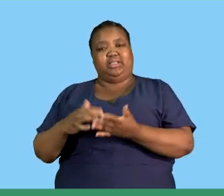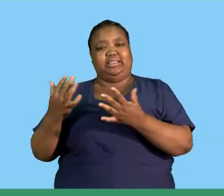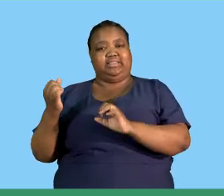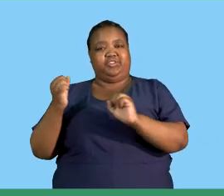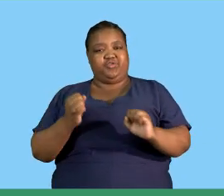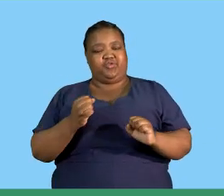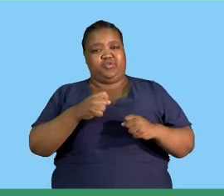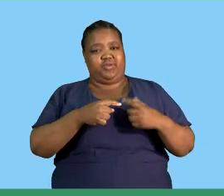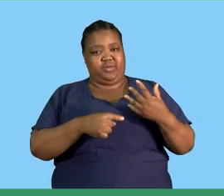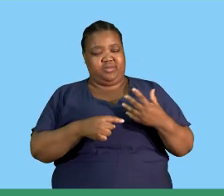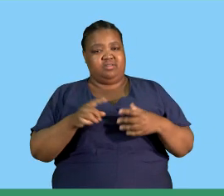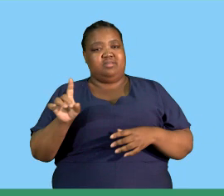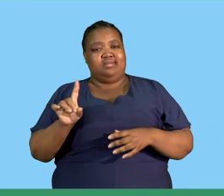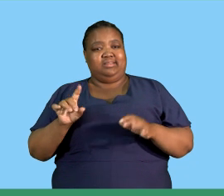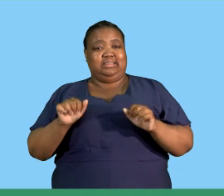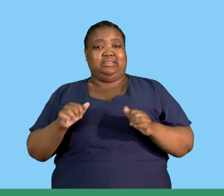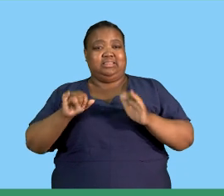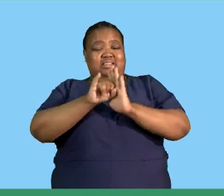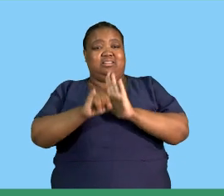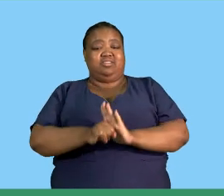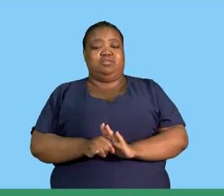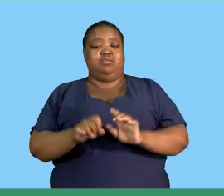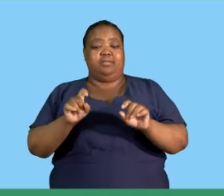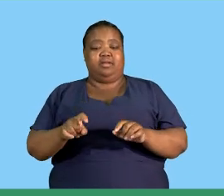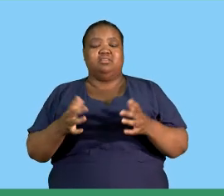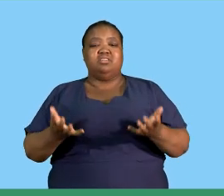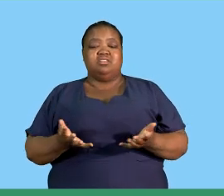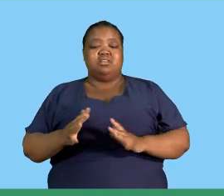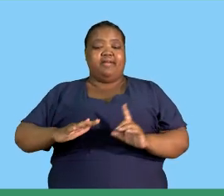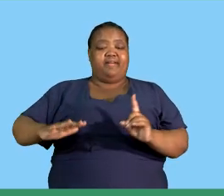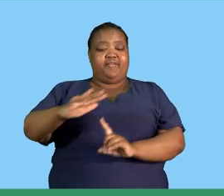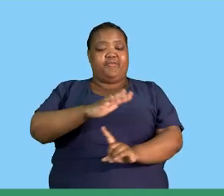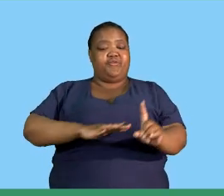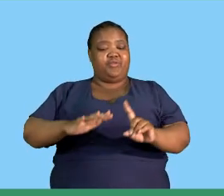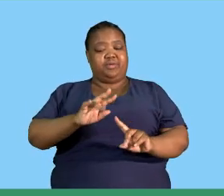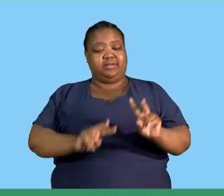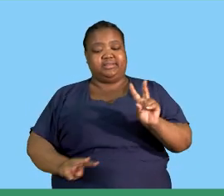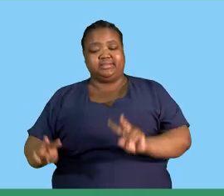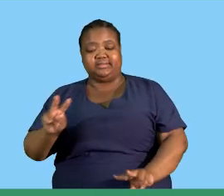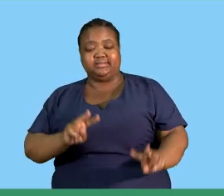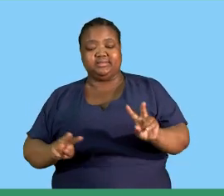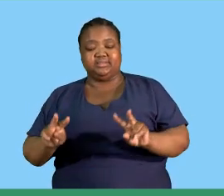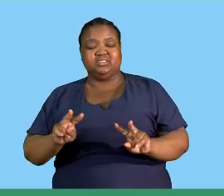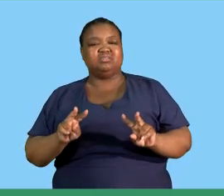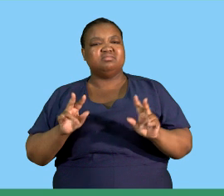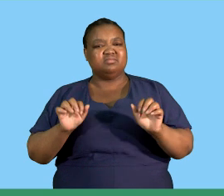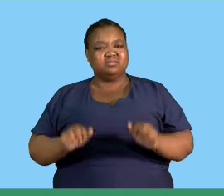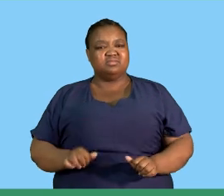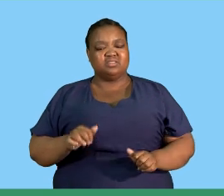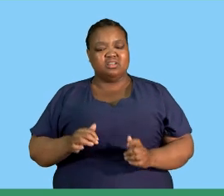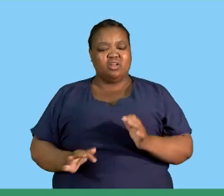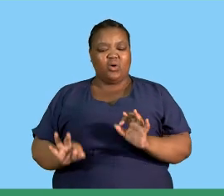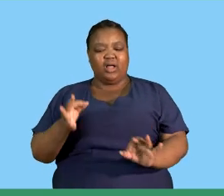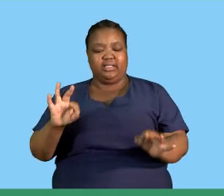weaknesses, or the strengths or threats, by conducting what we call an environmental scanning or situational analysis.